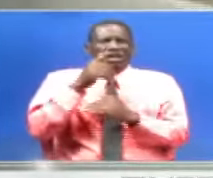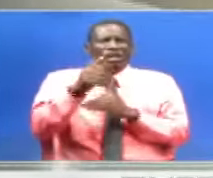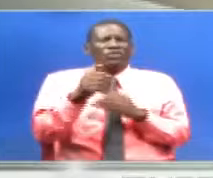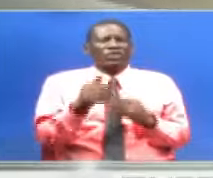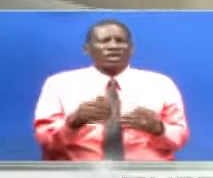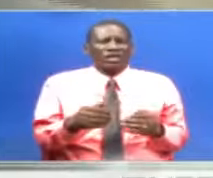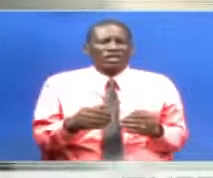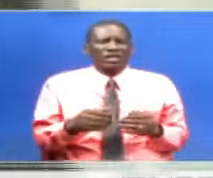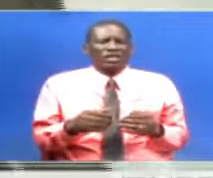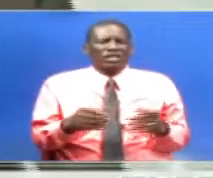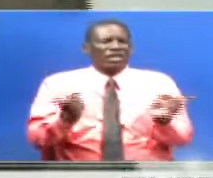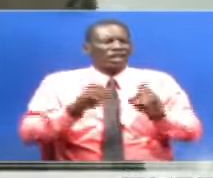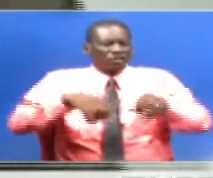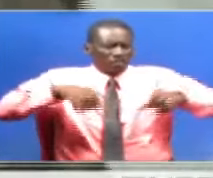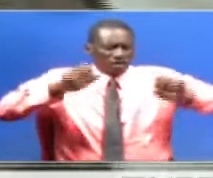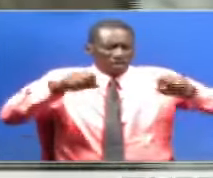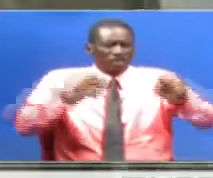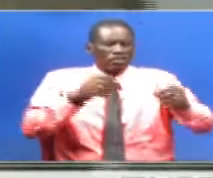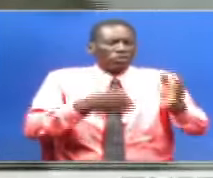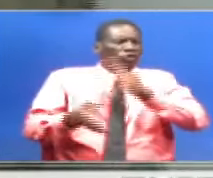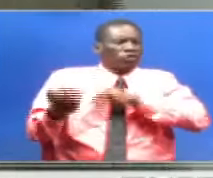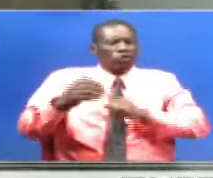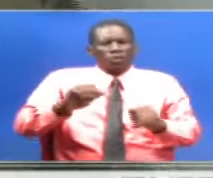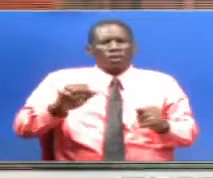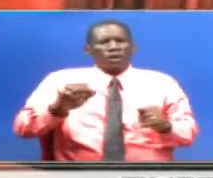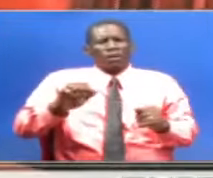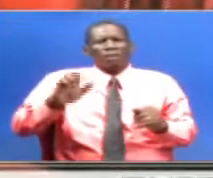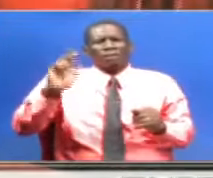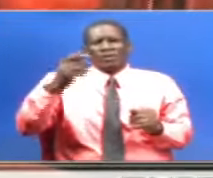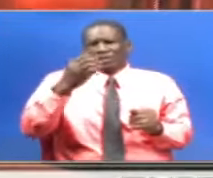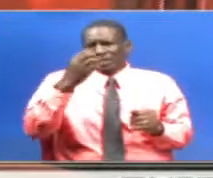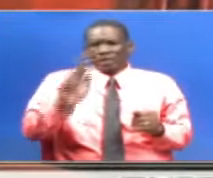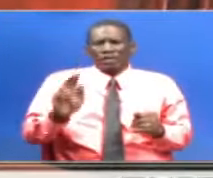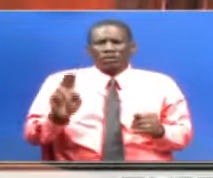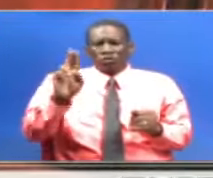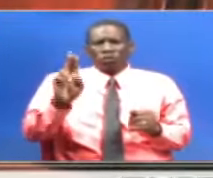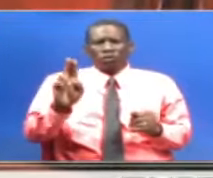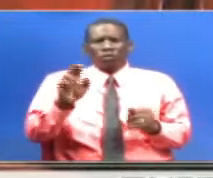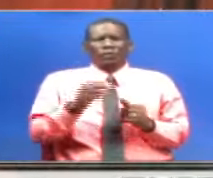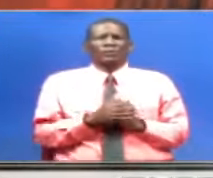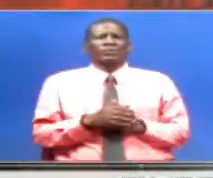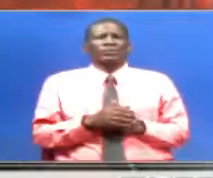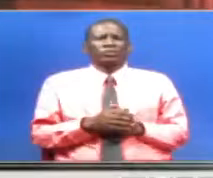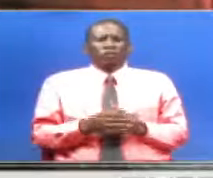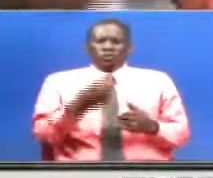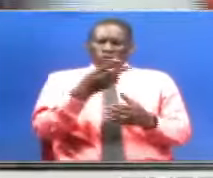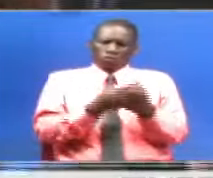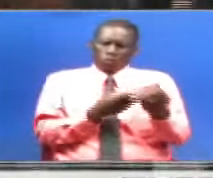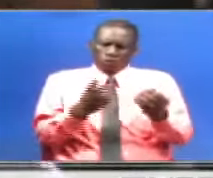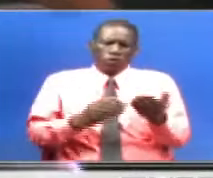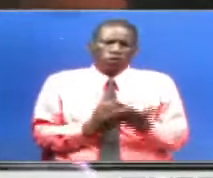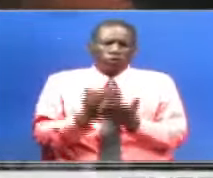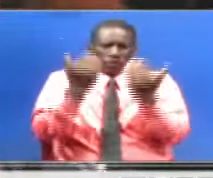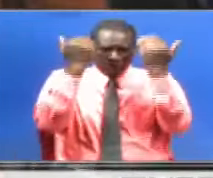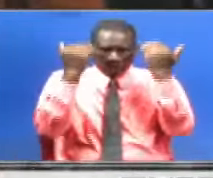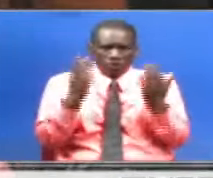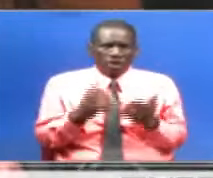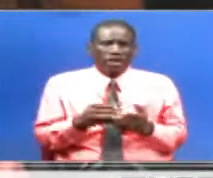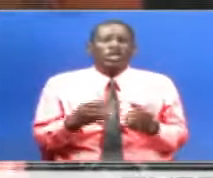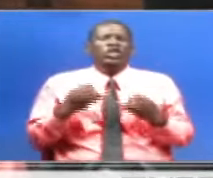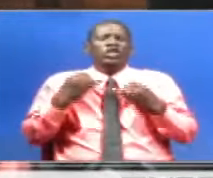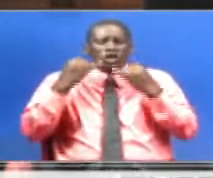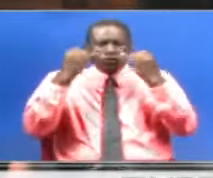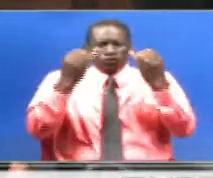fell out with the regime of former President Uhuru Kenyatta. The two, through their lawyer, informed